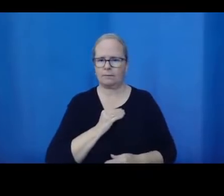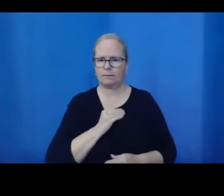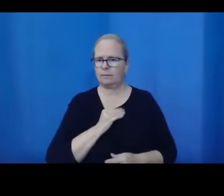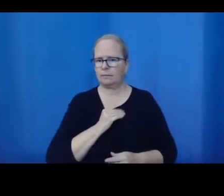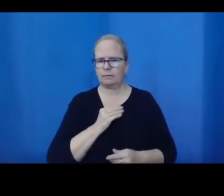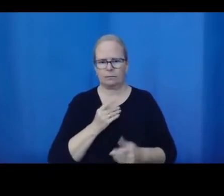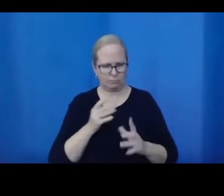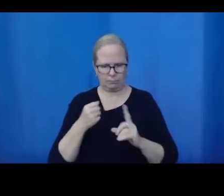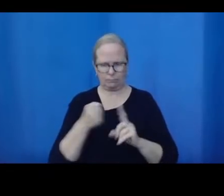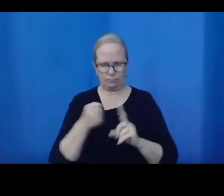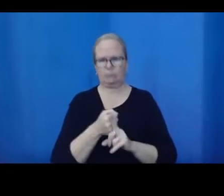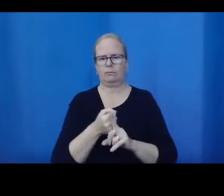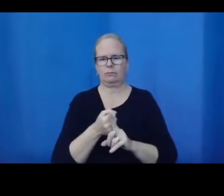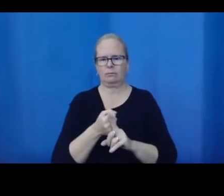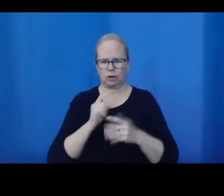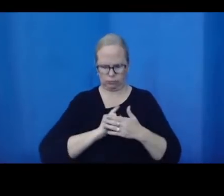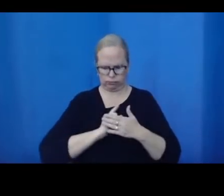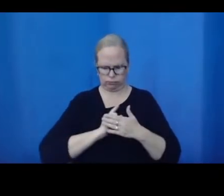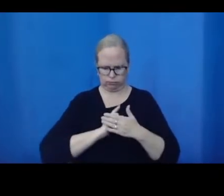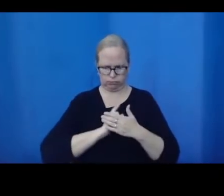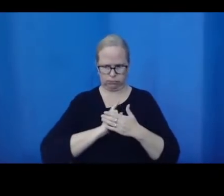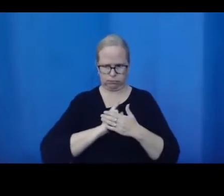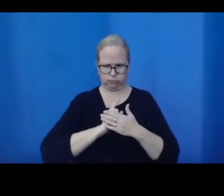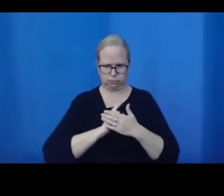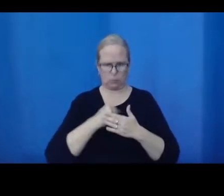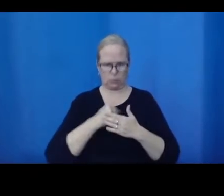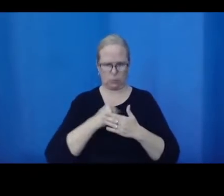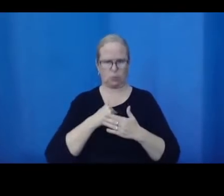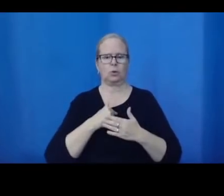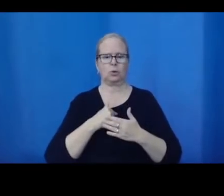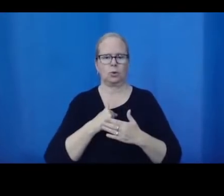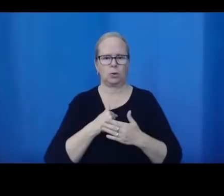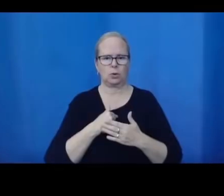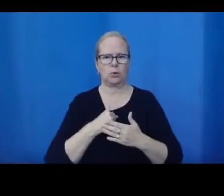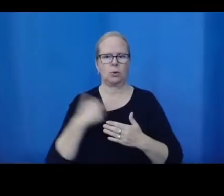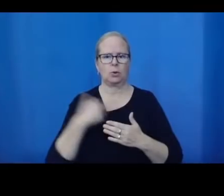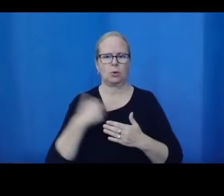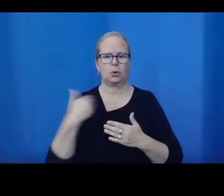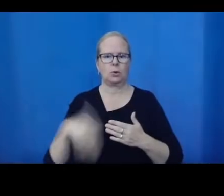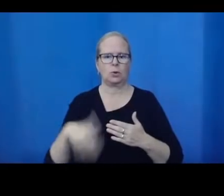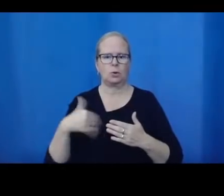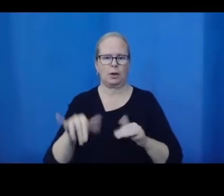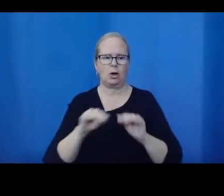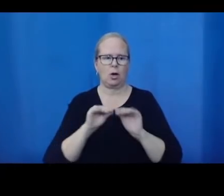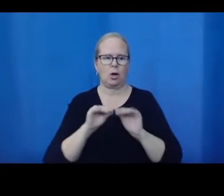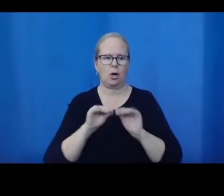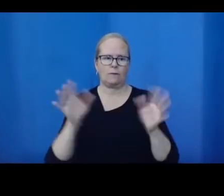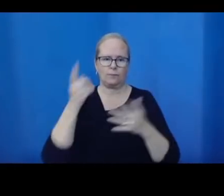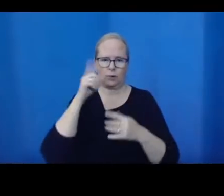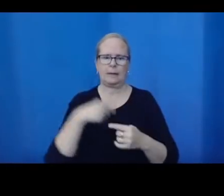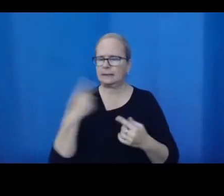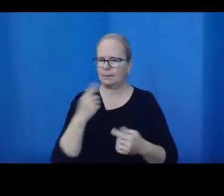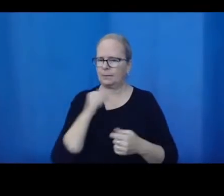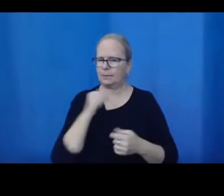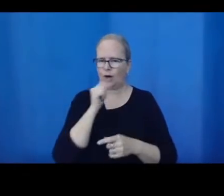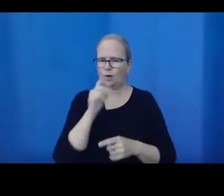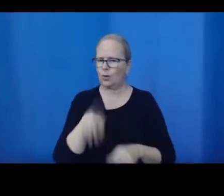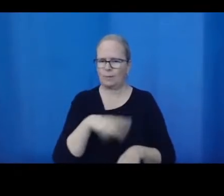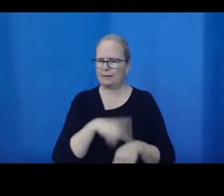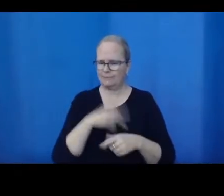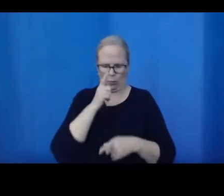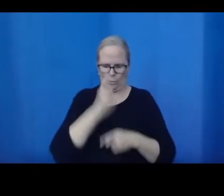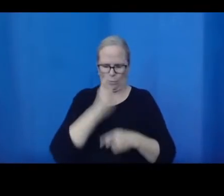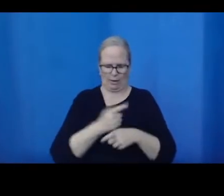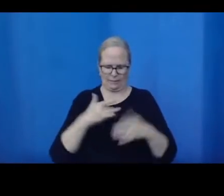really obvious sign that something is not going well for me. And I've been working very hard over the pandemic